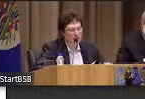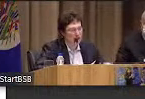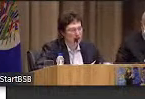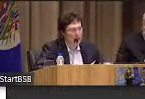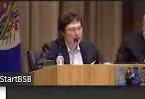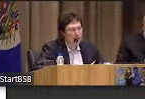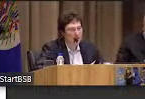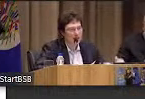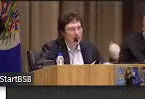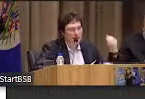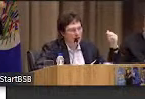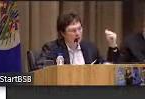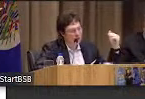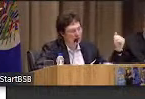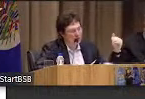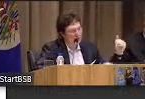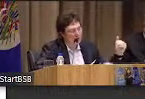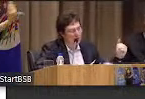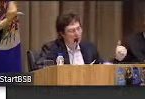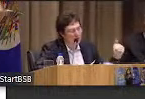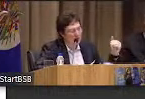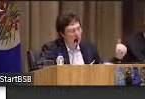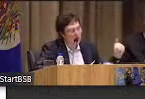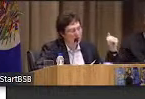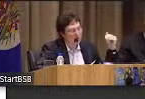So it's a review of the processes.